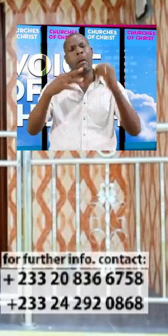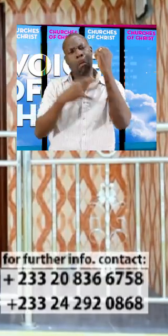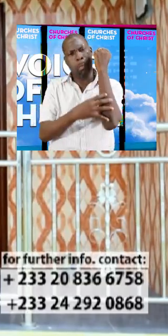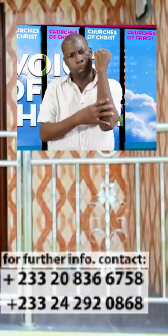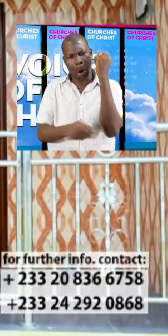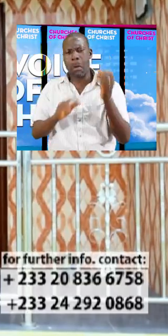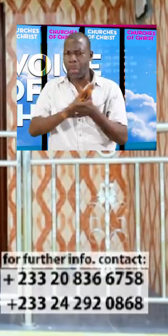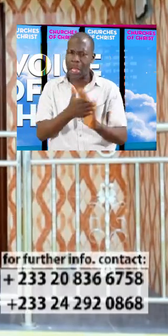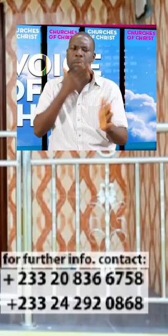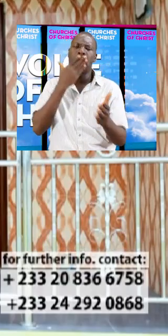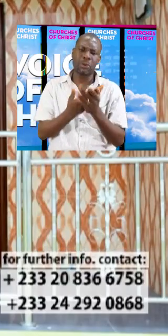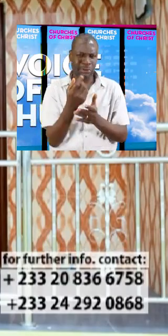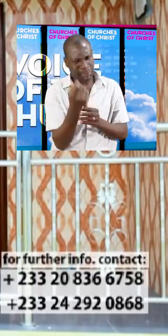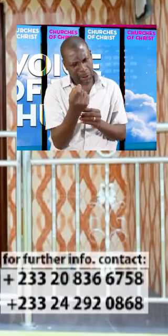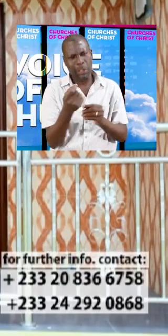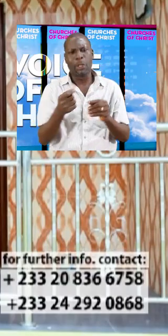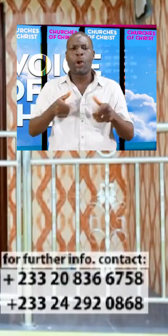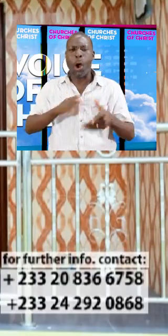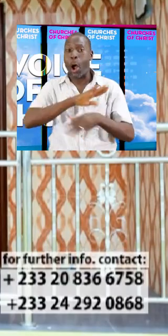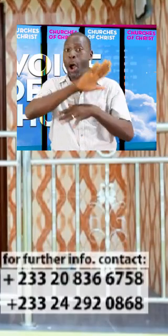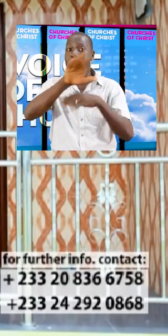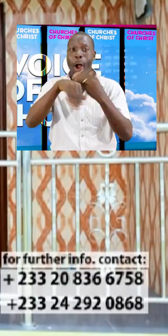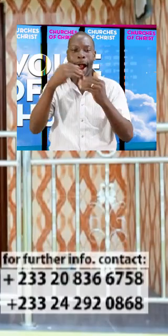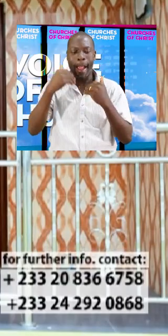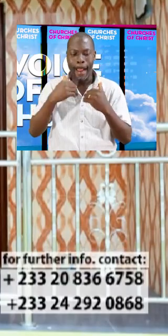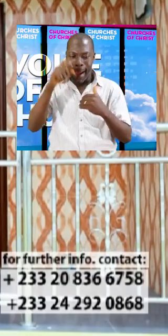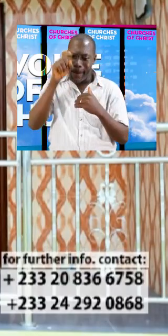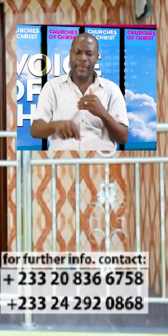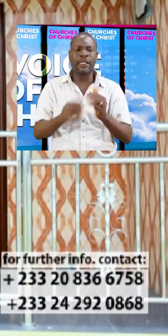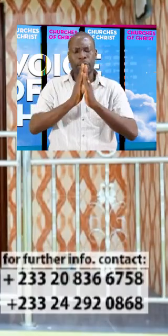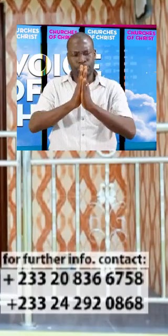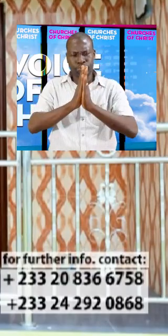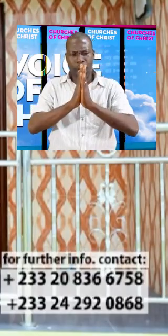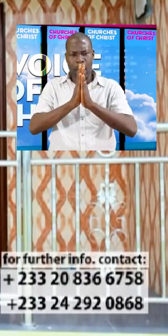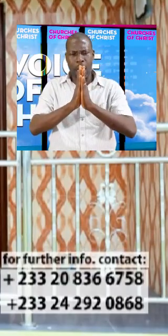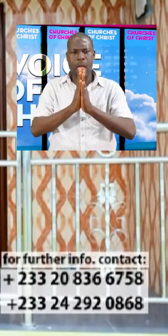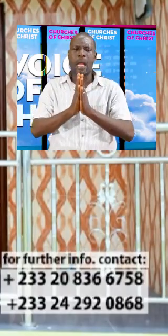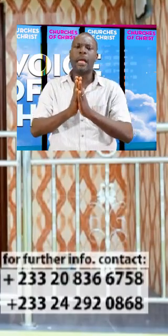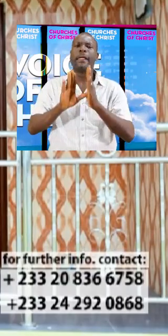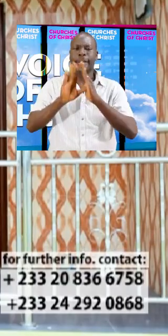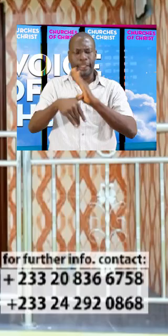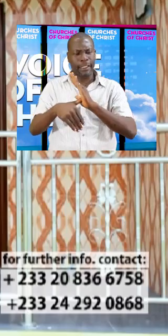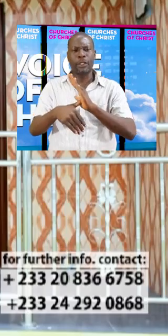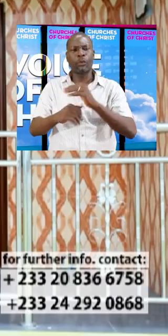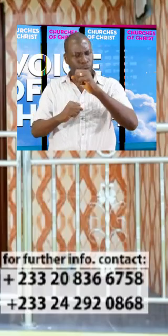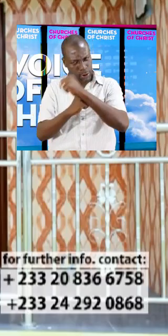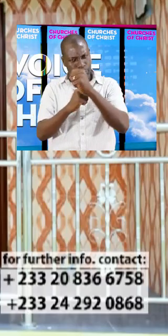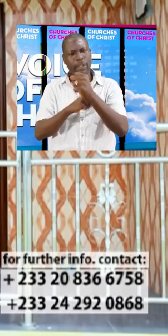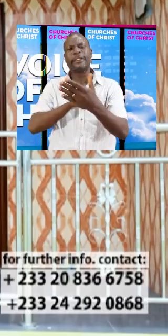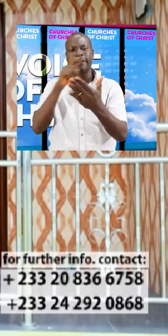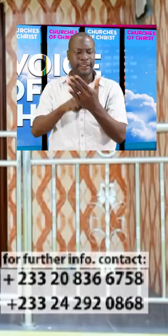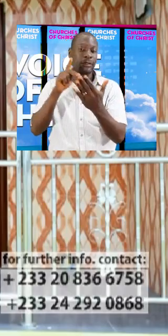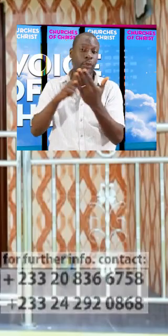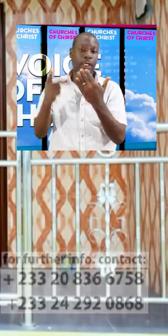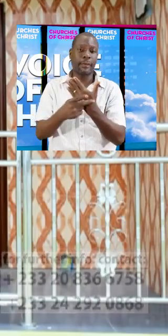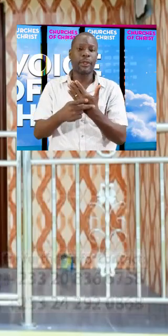kakra e jase ye nyina ye de empire bo e tie sa de we say ye chire na ye ka